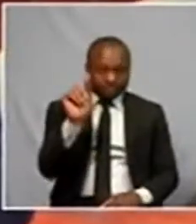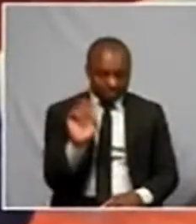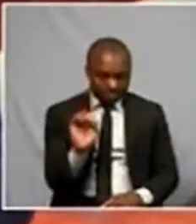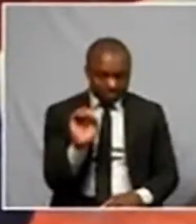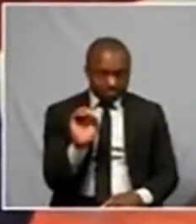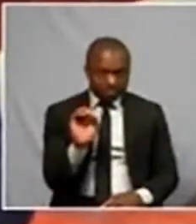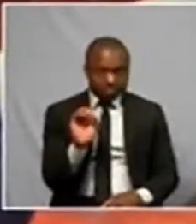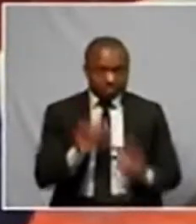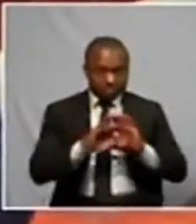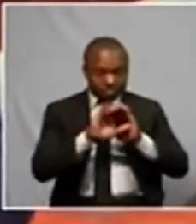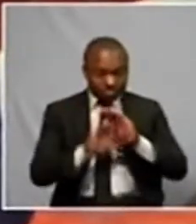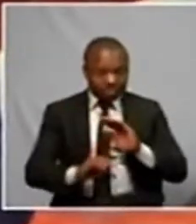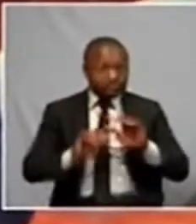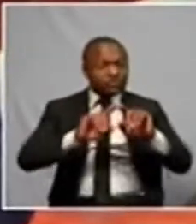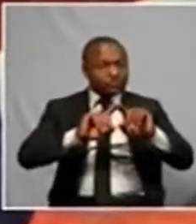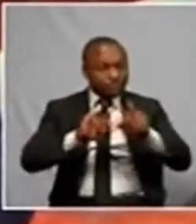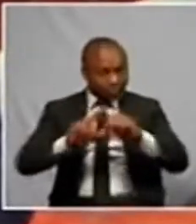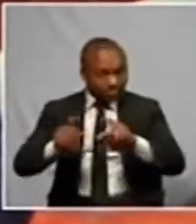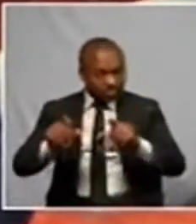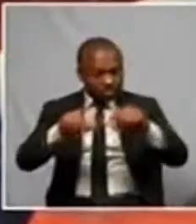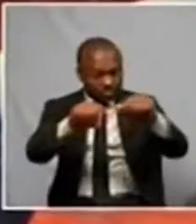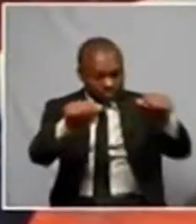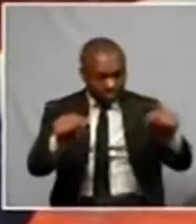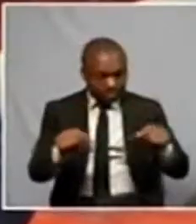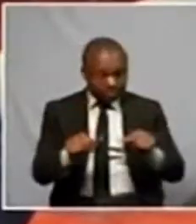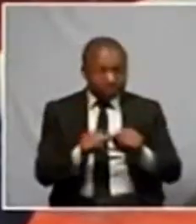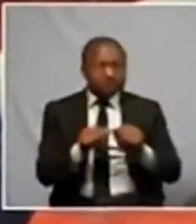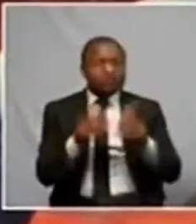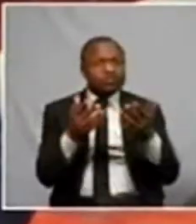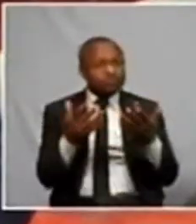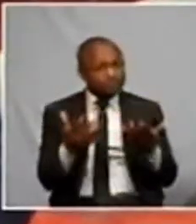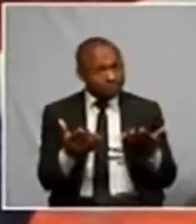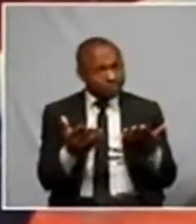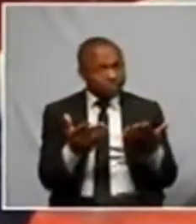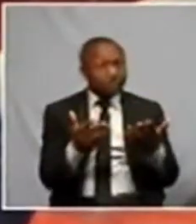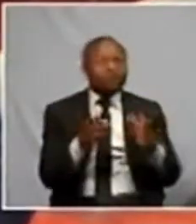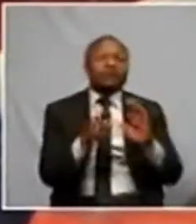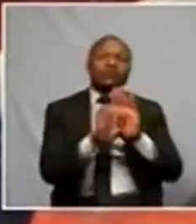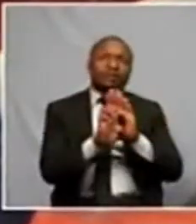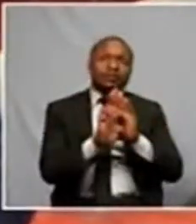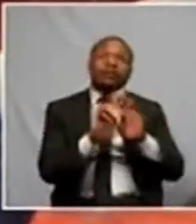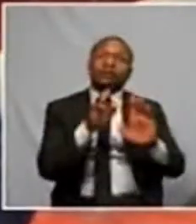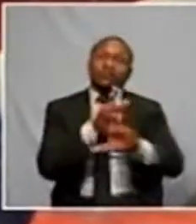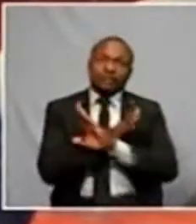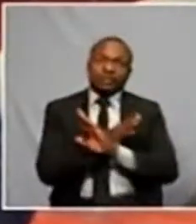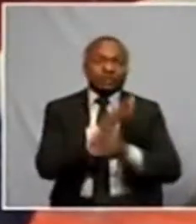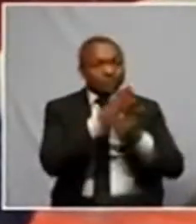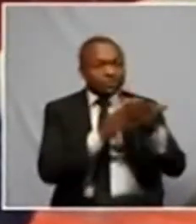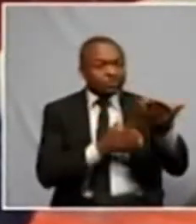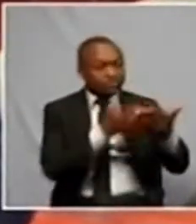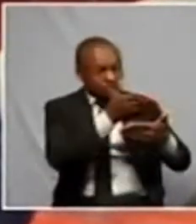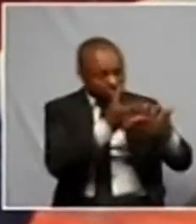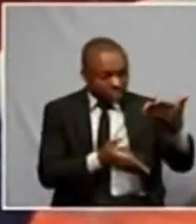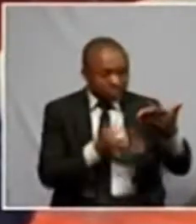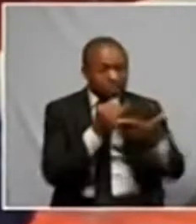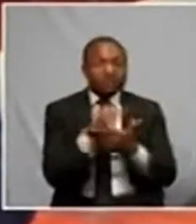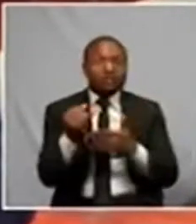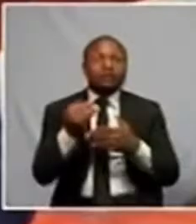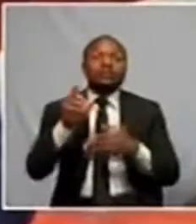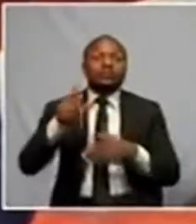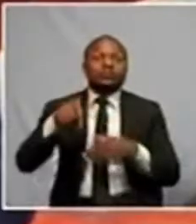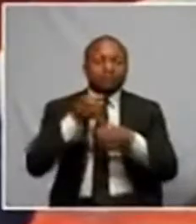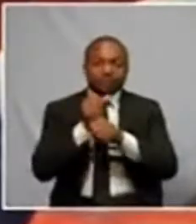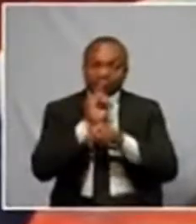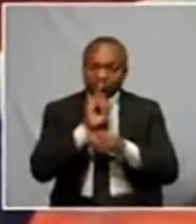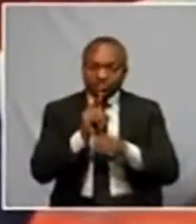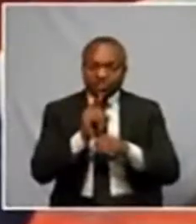under our different regional bodies, for example for Zambia under SADC, these are some of the issues which we would need to ensure that